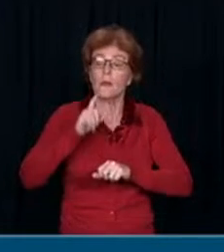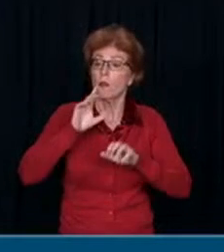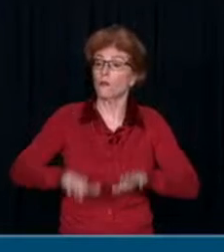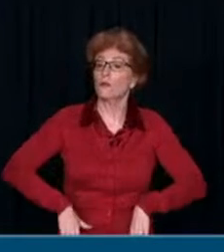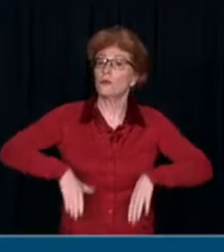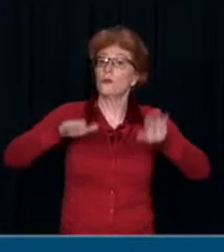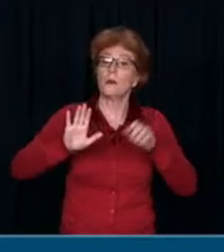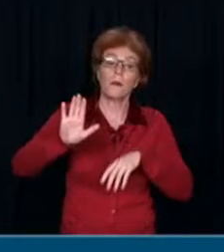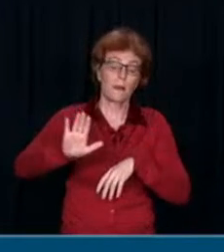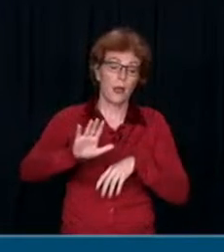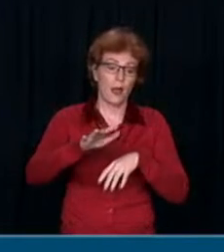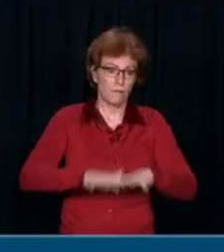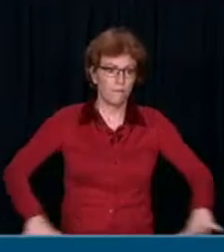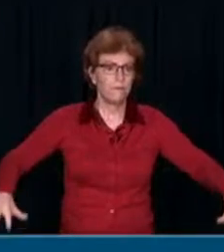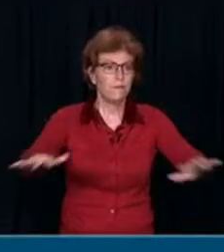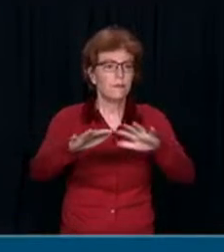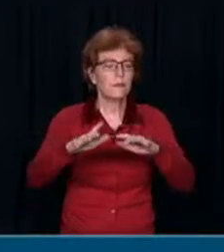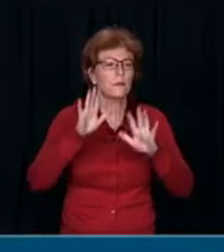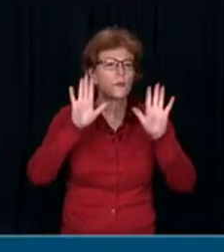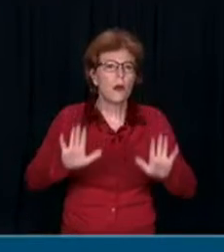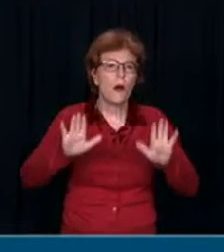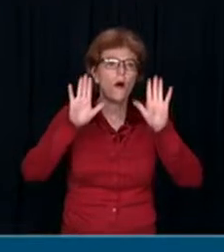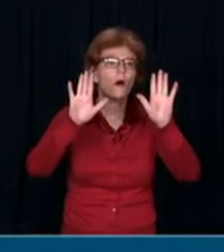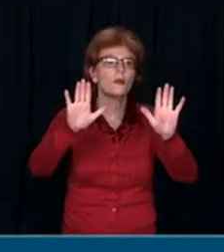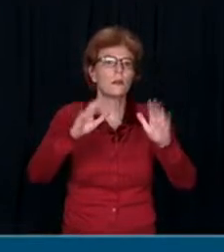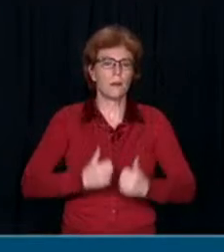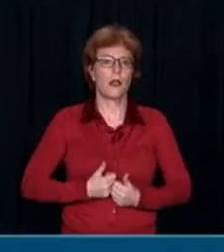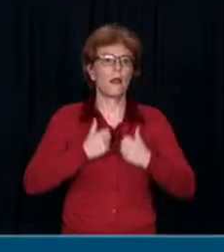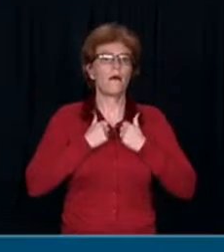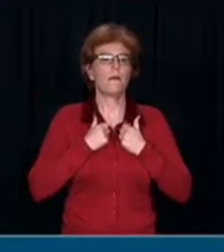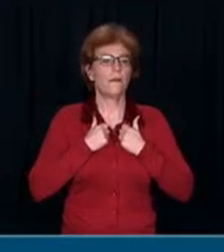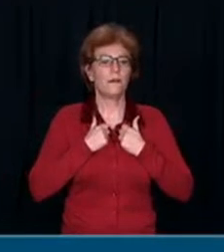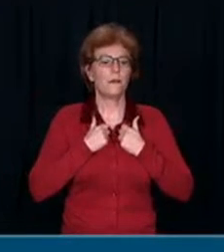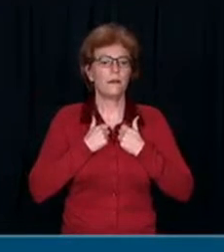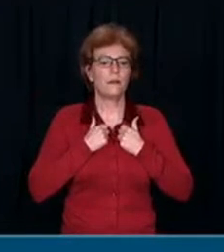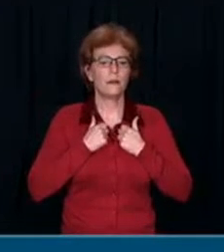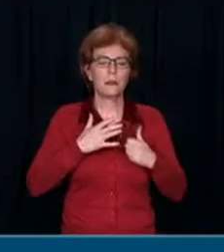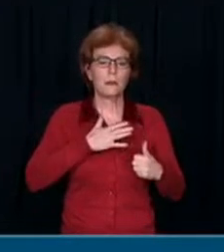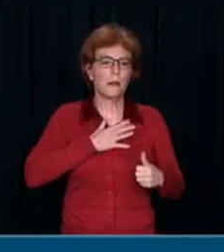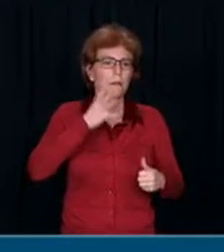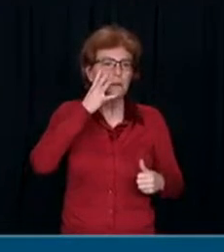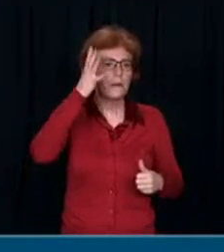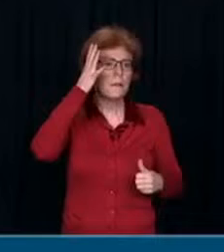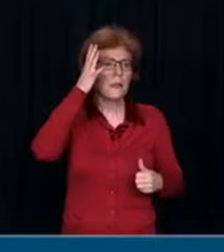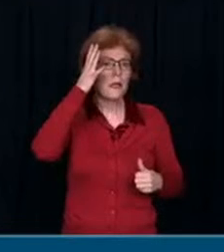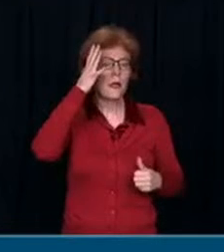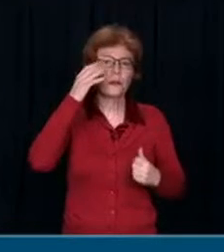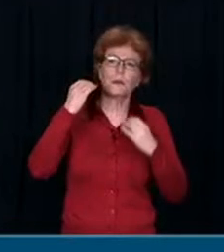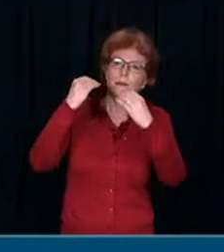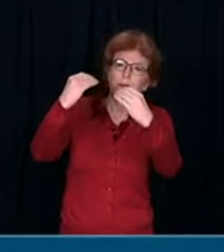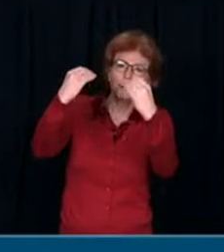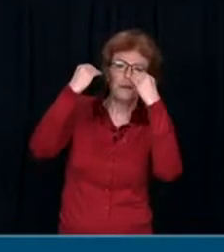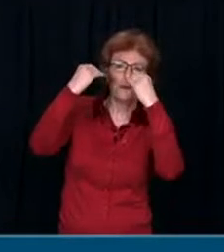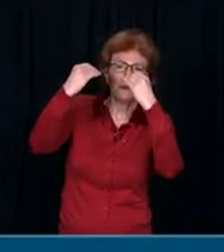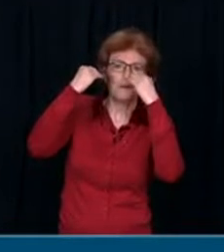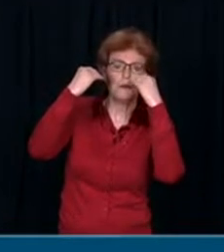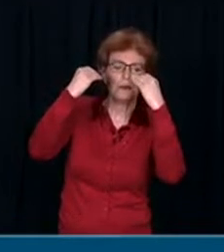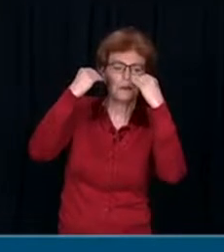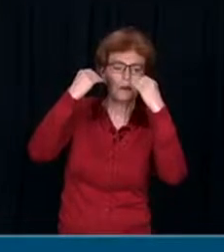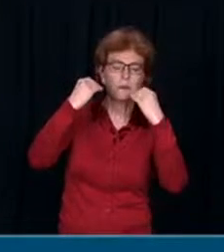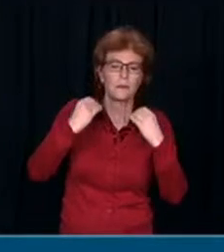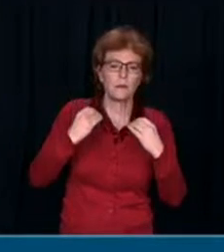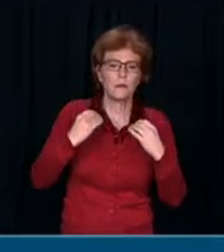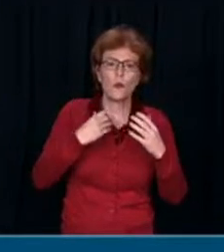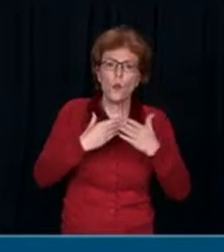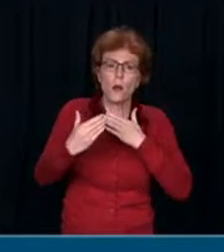Nation was an awesome life. My parents instilled into me, that you can